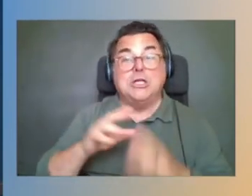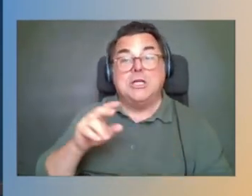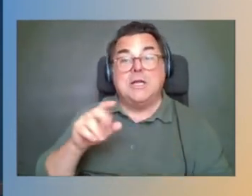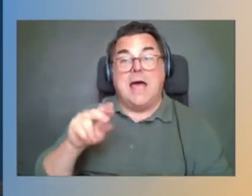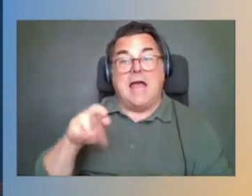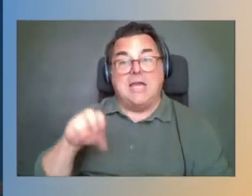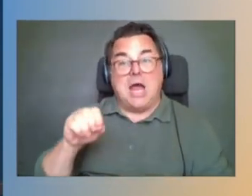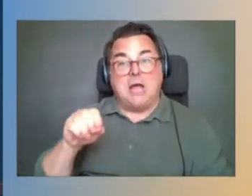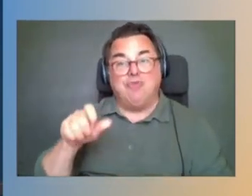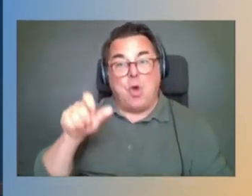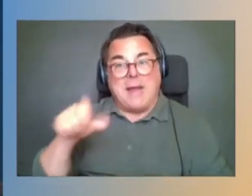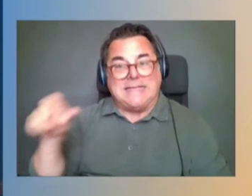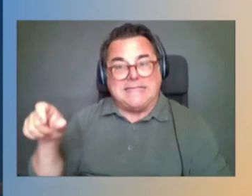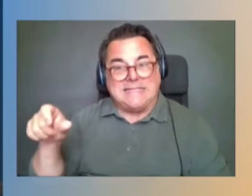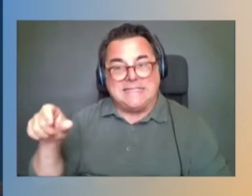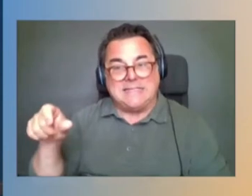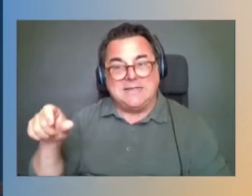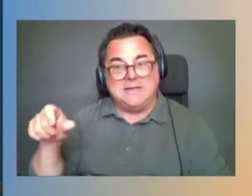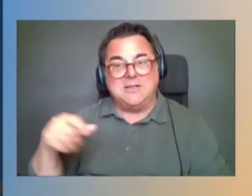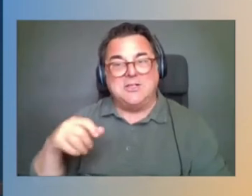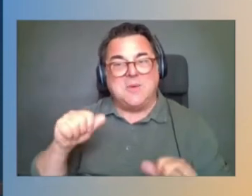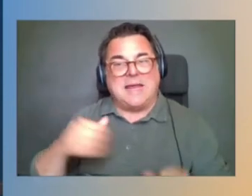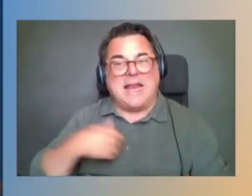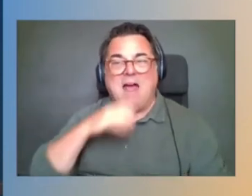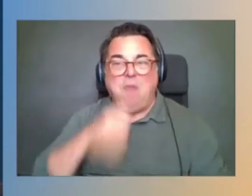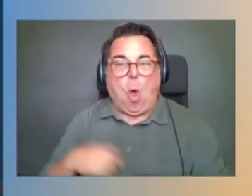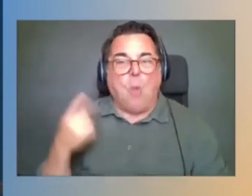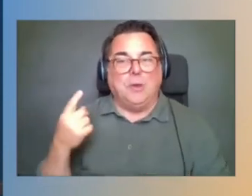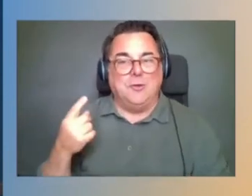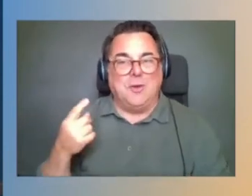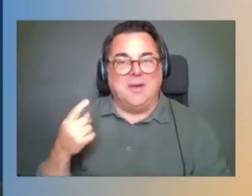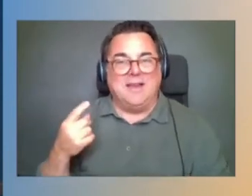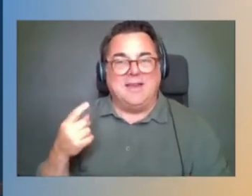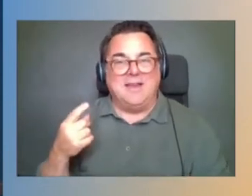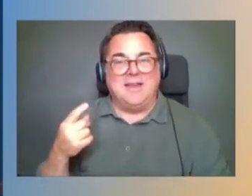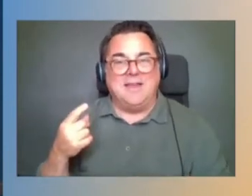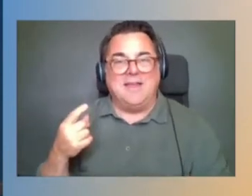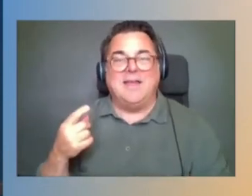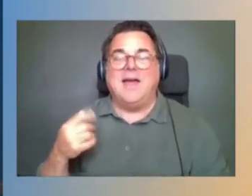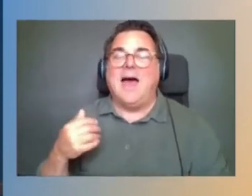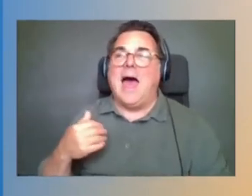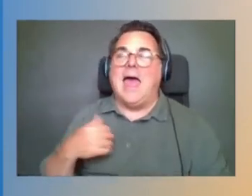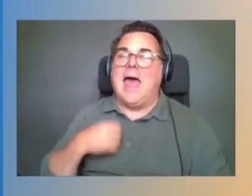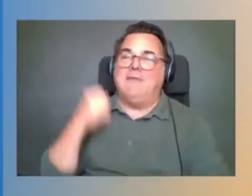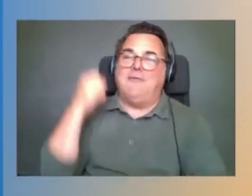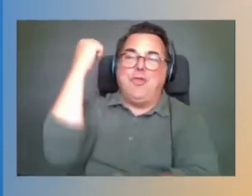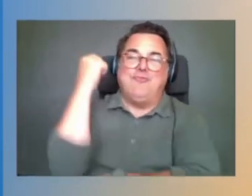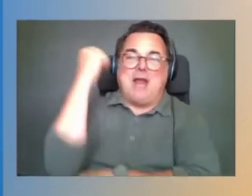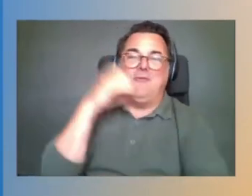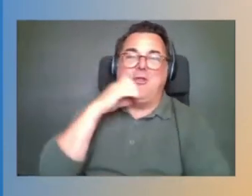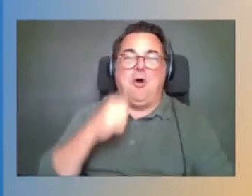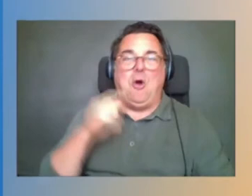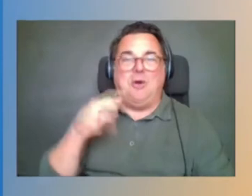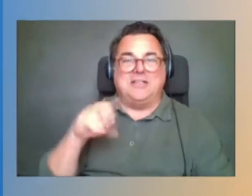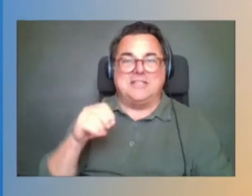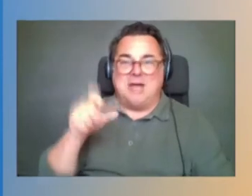Nitro so that I could have the oldest Nitro instance in the fleet. And so I do have the record for the oldest Nitro instance in the fleet